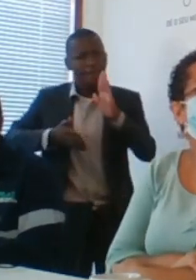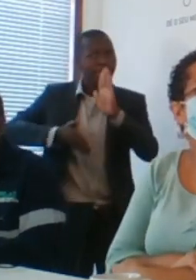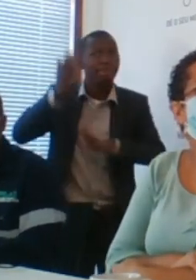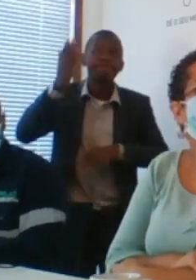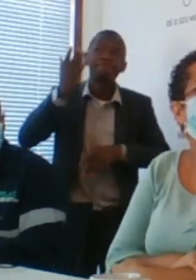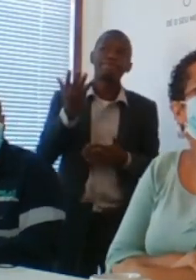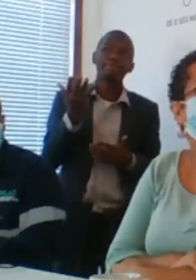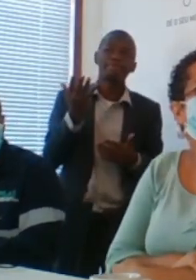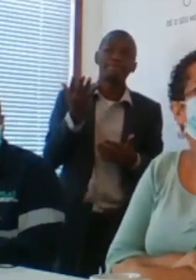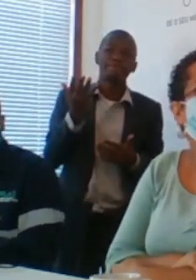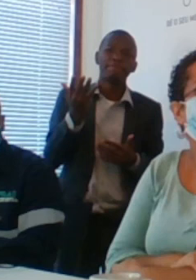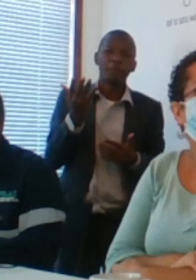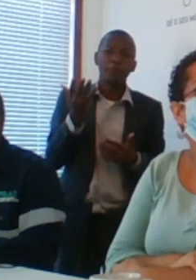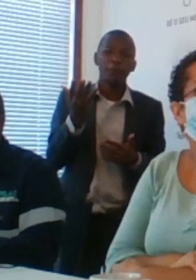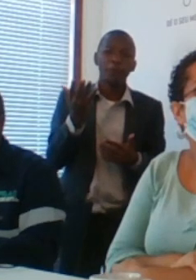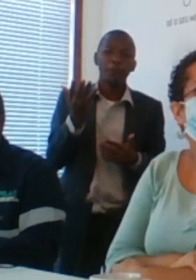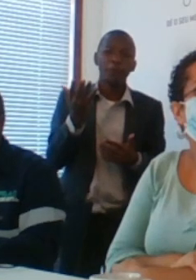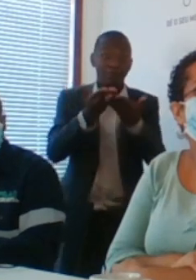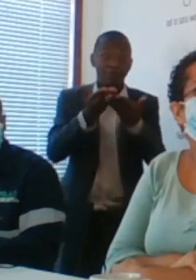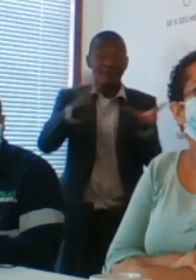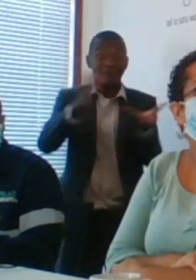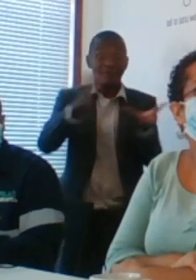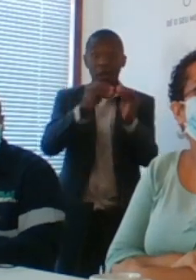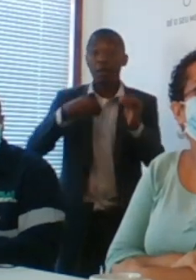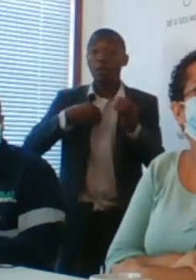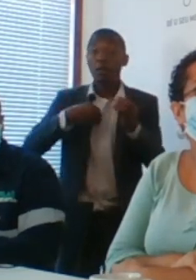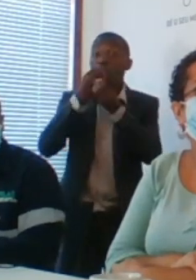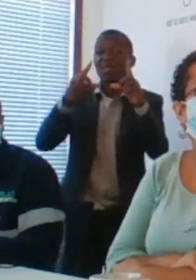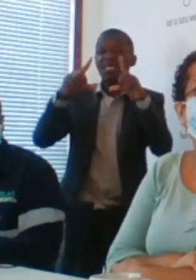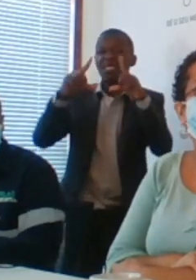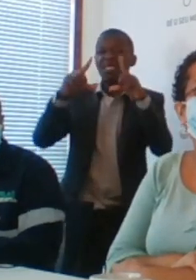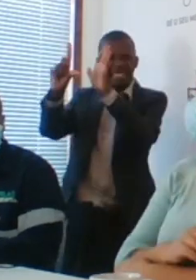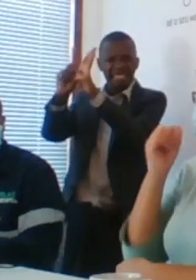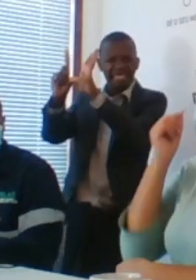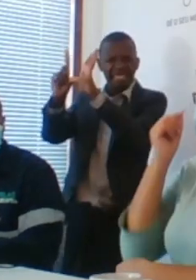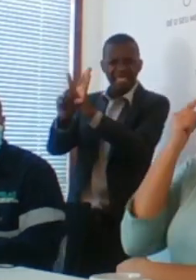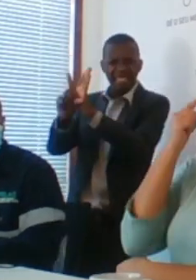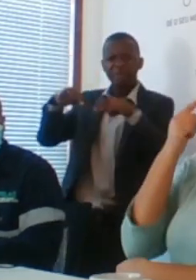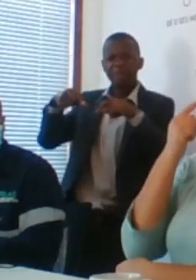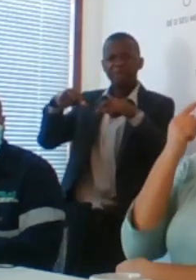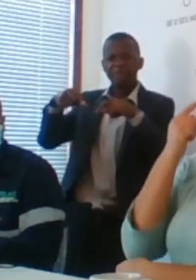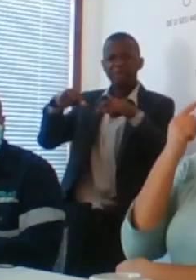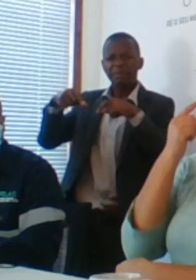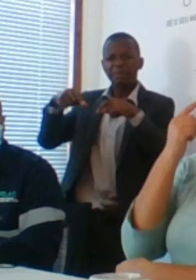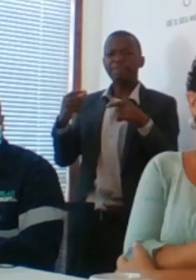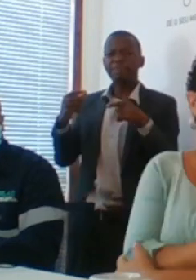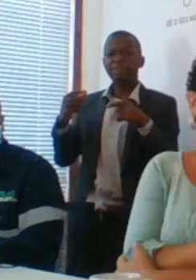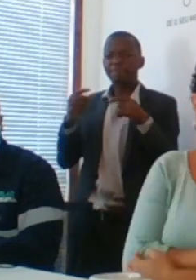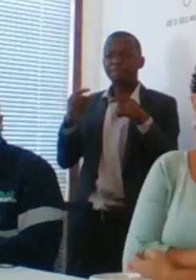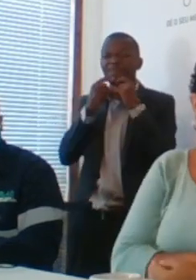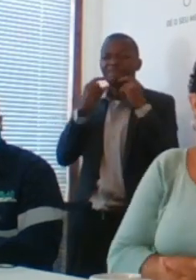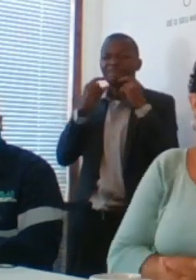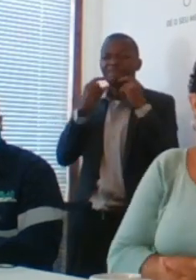by socializing with everyone about the regulation that is currently in use in our production